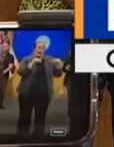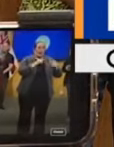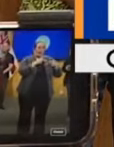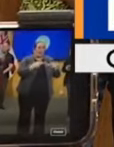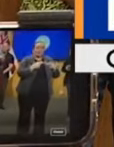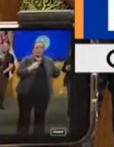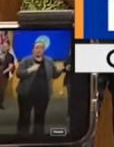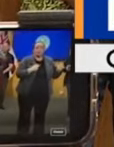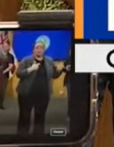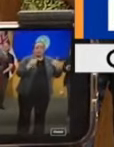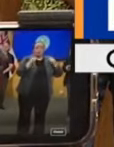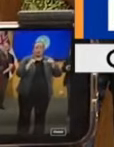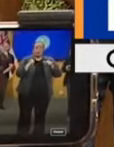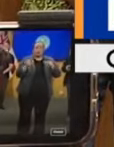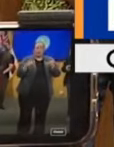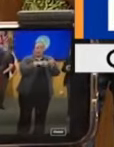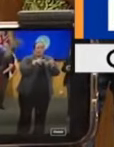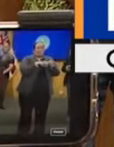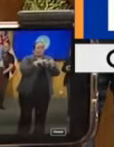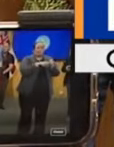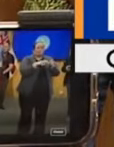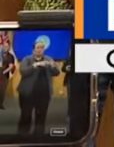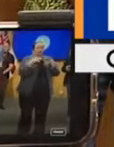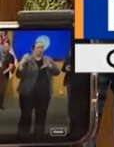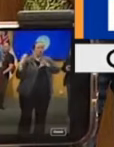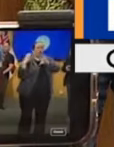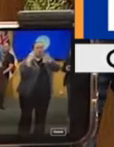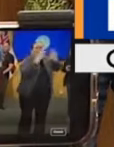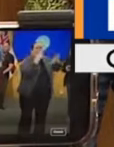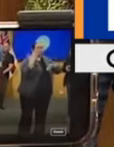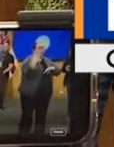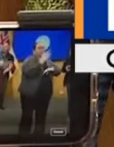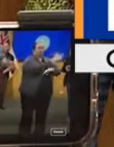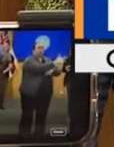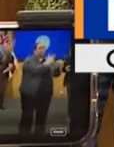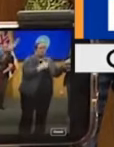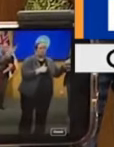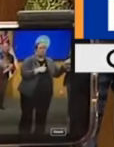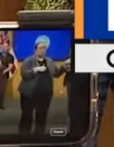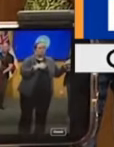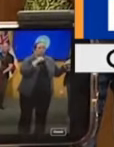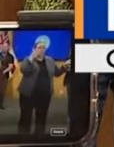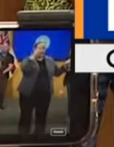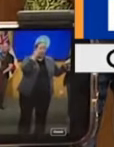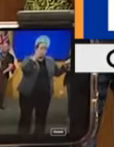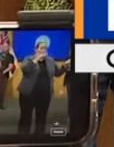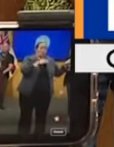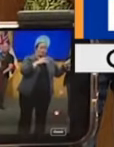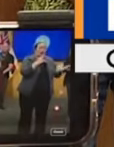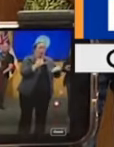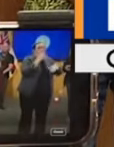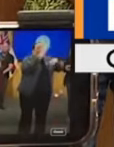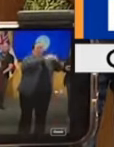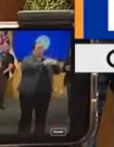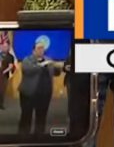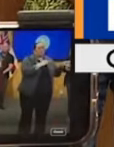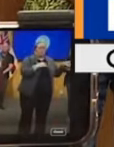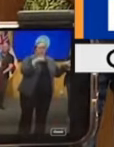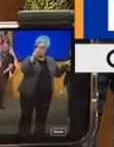But we tried to get them to the airports so they could get on flights, so they could get to Honolulu and make a choice to stay there or fly home or go to another island.